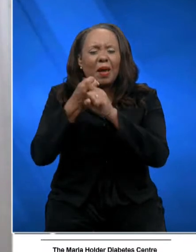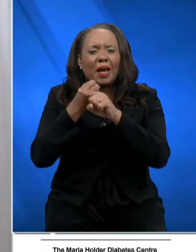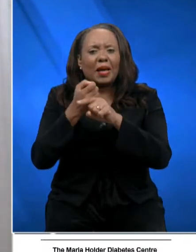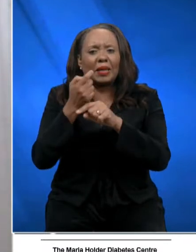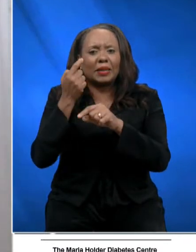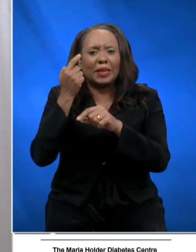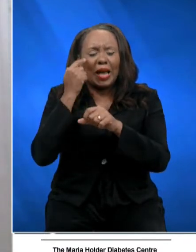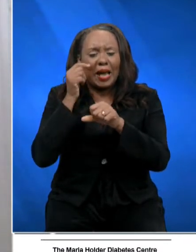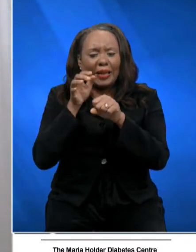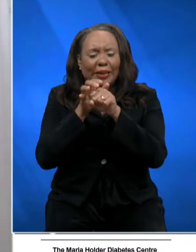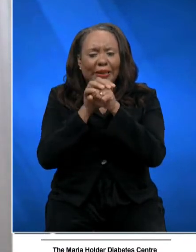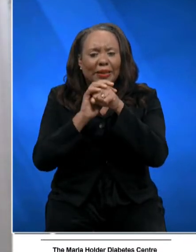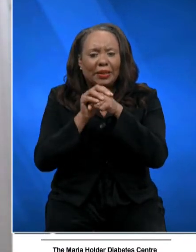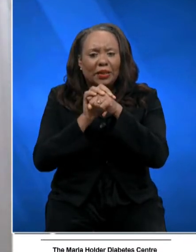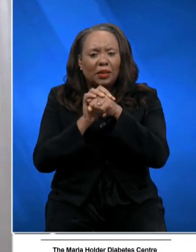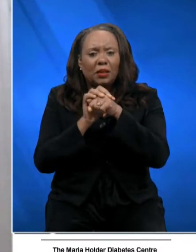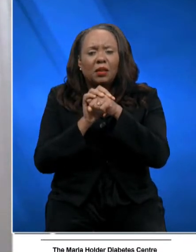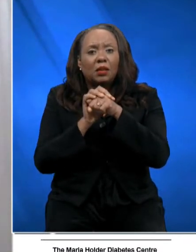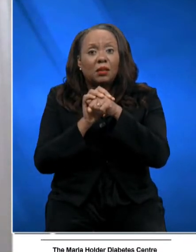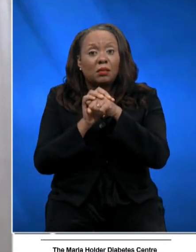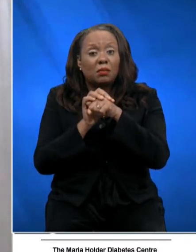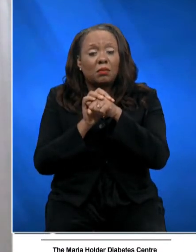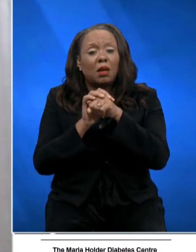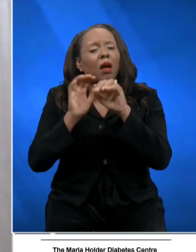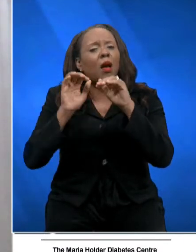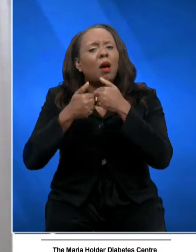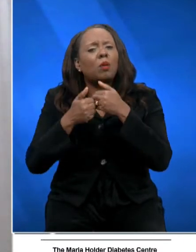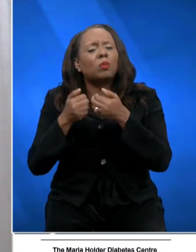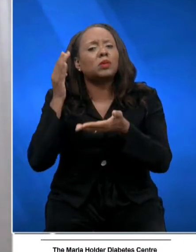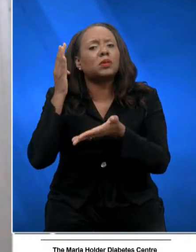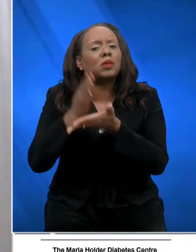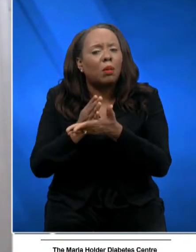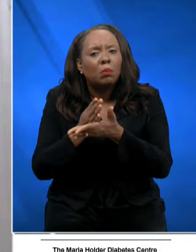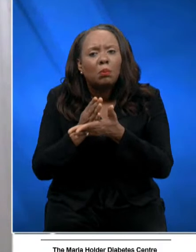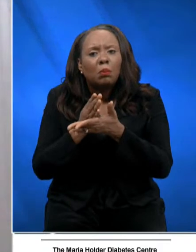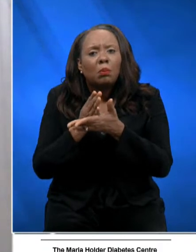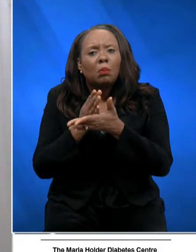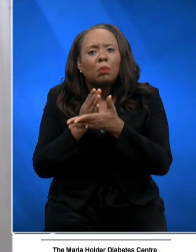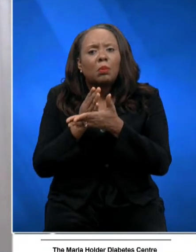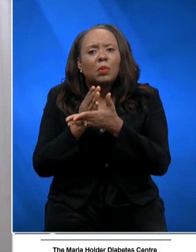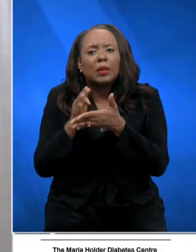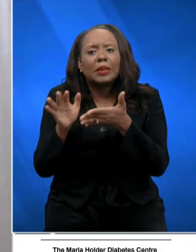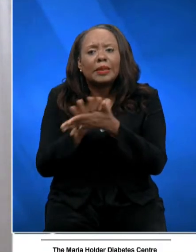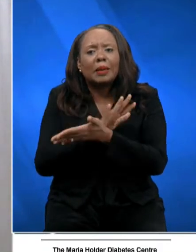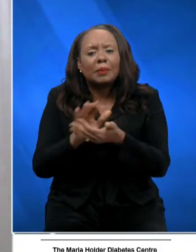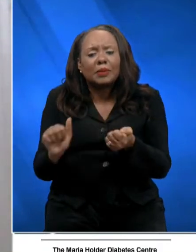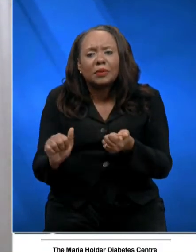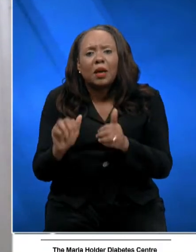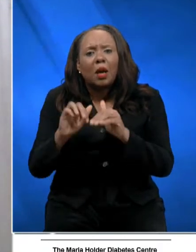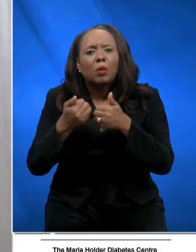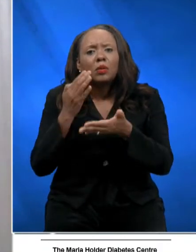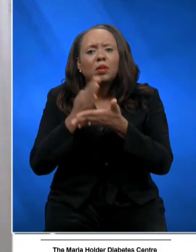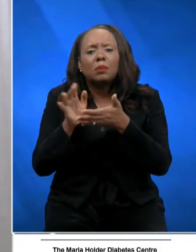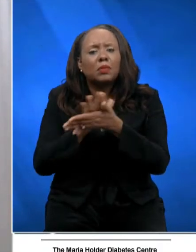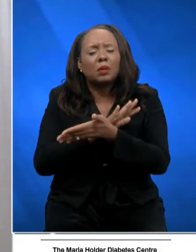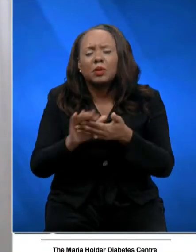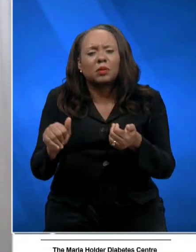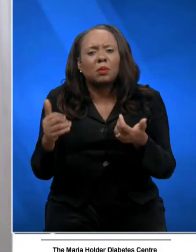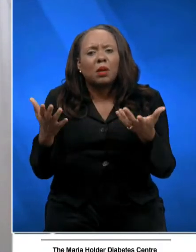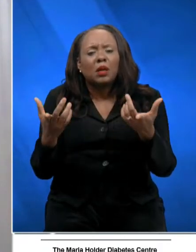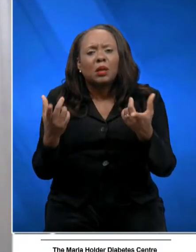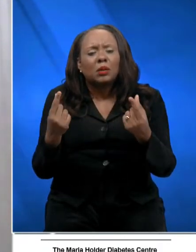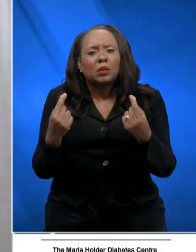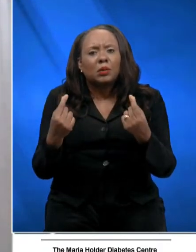we stop that from being damaged? Except I don't know, in terms